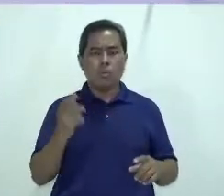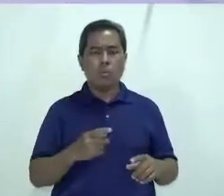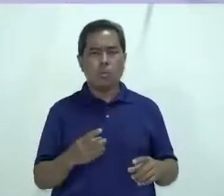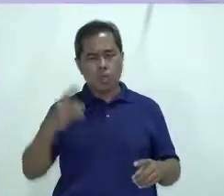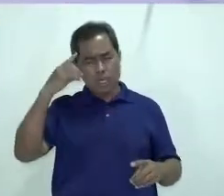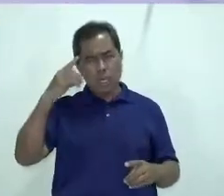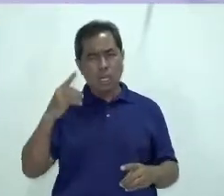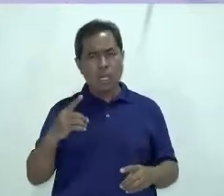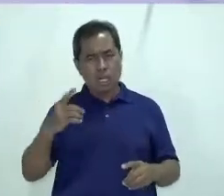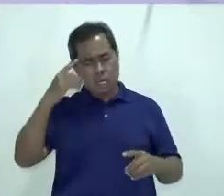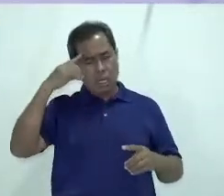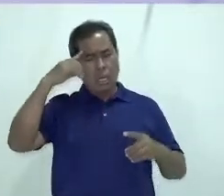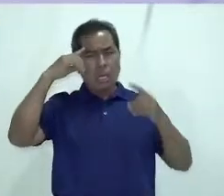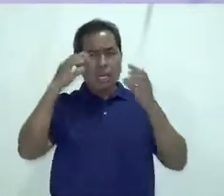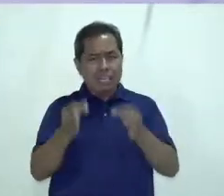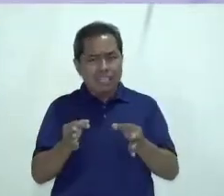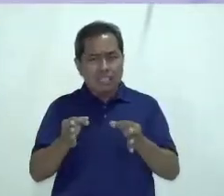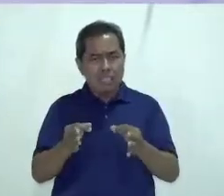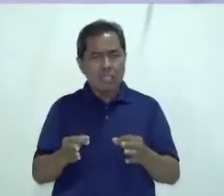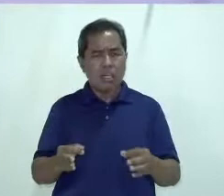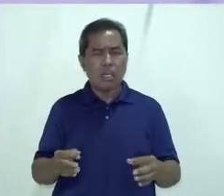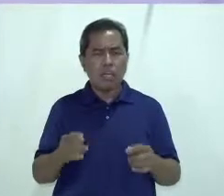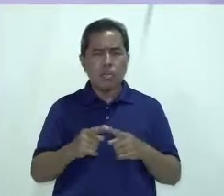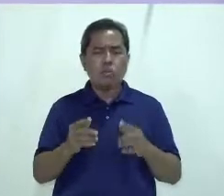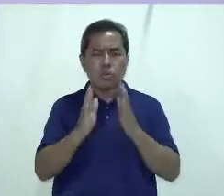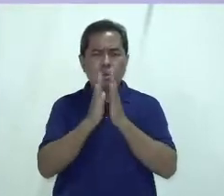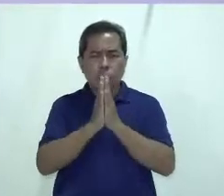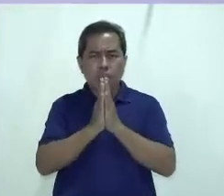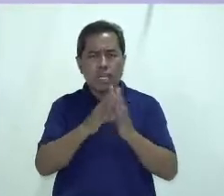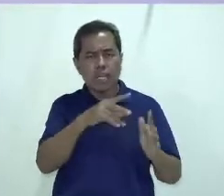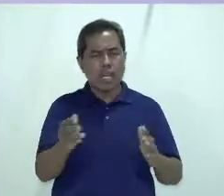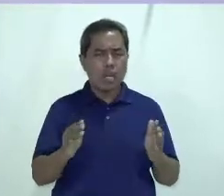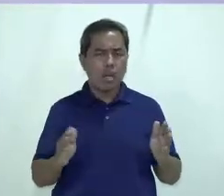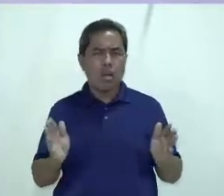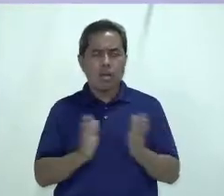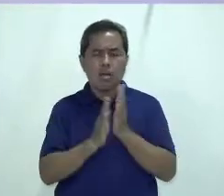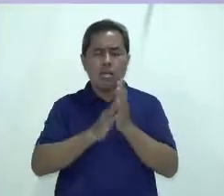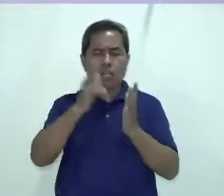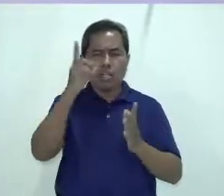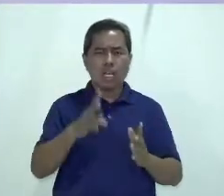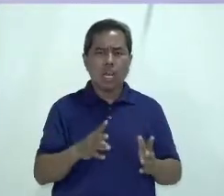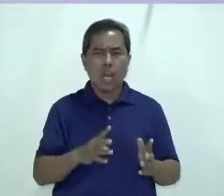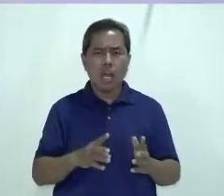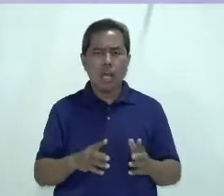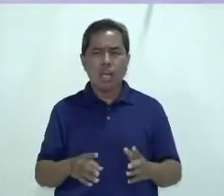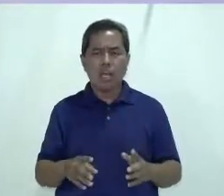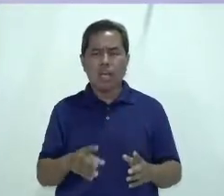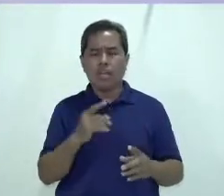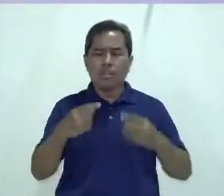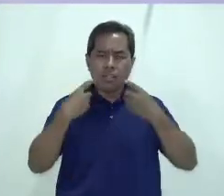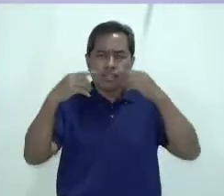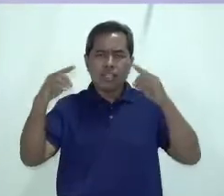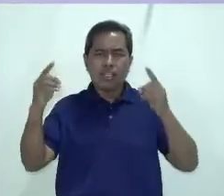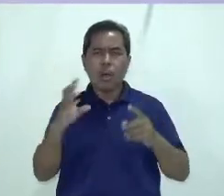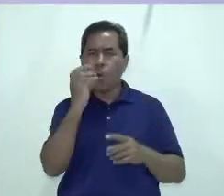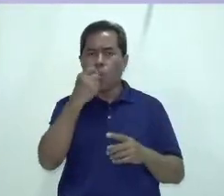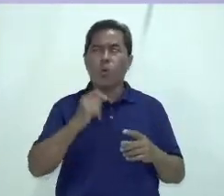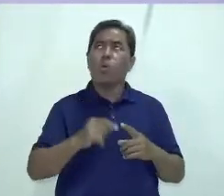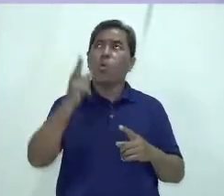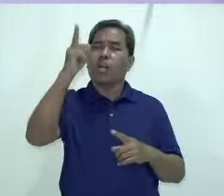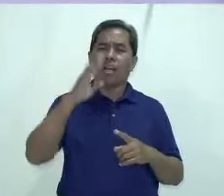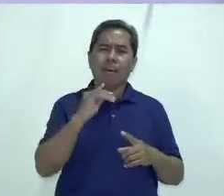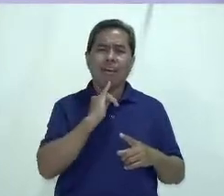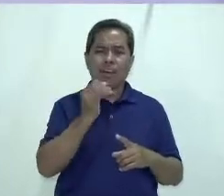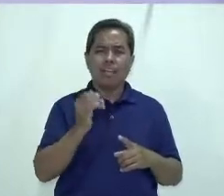I'm going to pray and praise God. I'm going to pray, lift up my concerns to Him, and praise Him, declare who He is over my